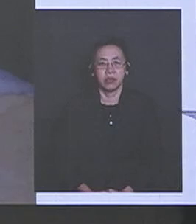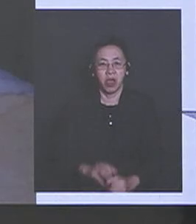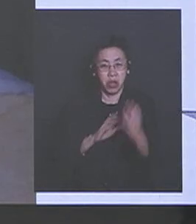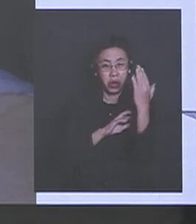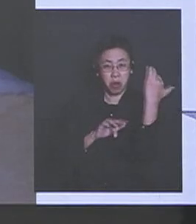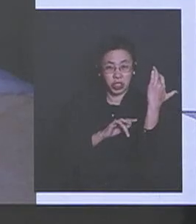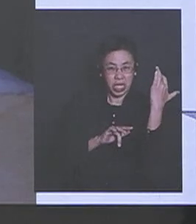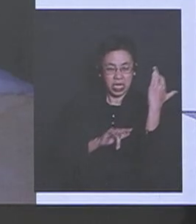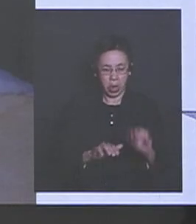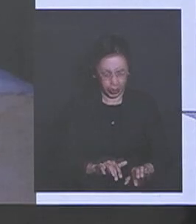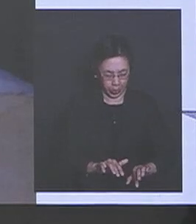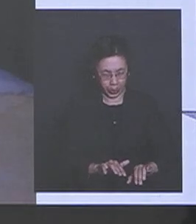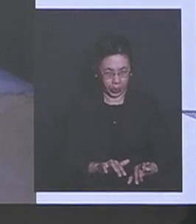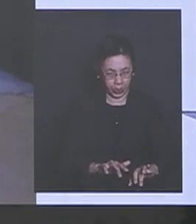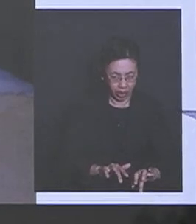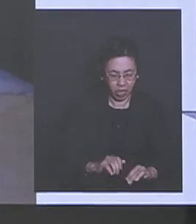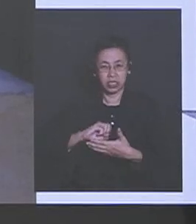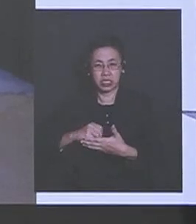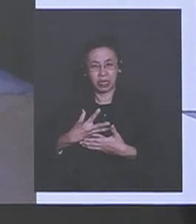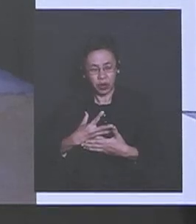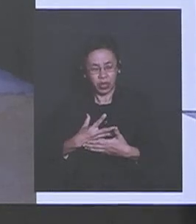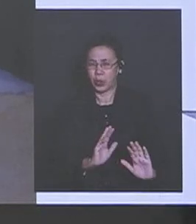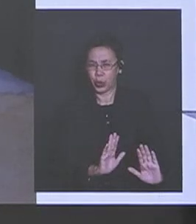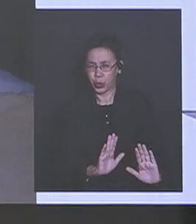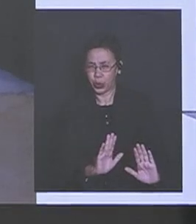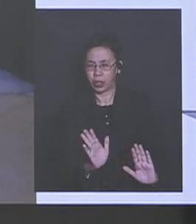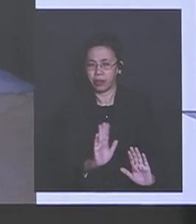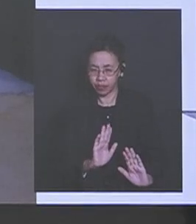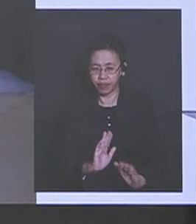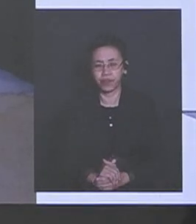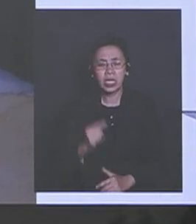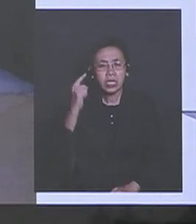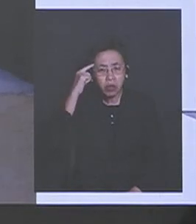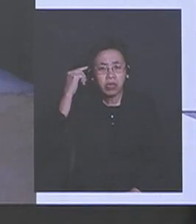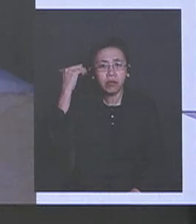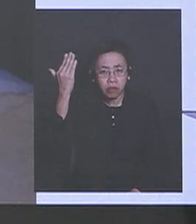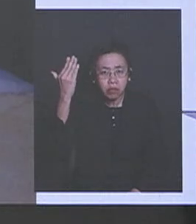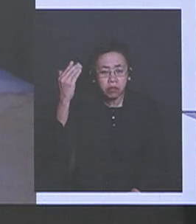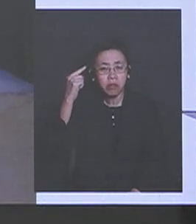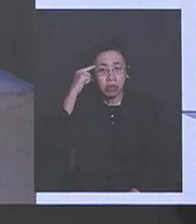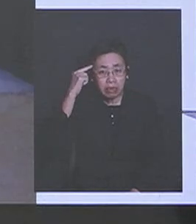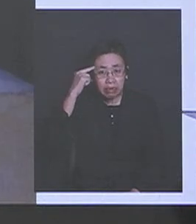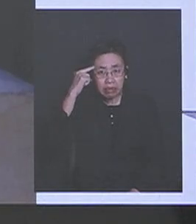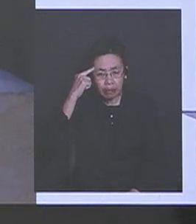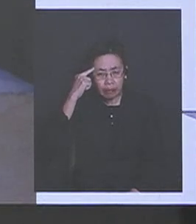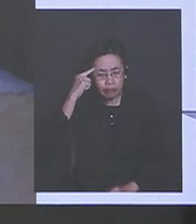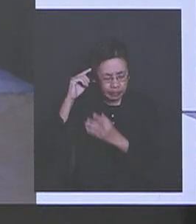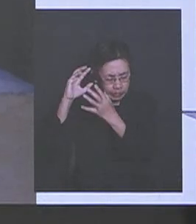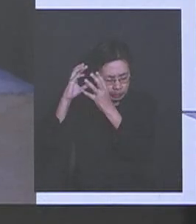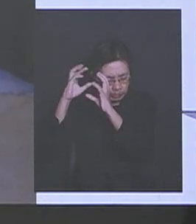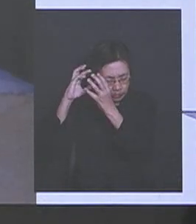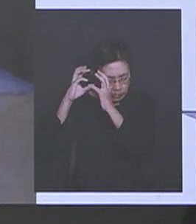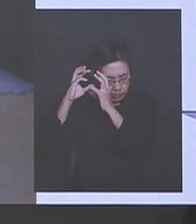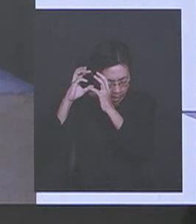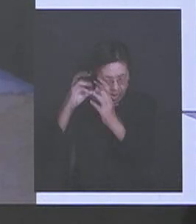you're using to do the design. You need to do the thinking first, and you need to have that process of engagement that I think sketching you